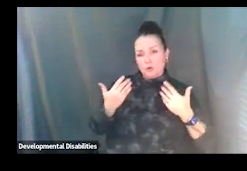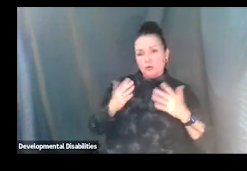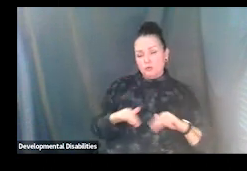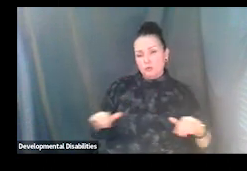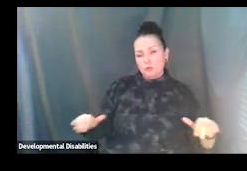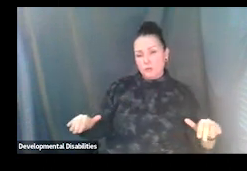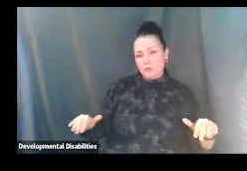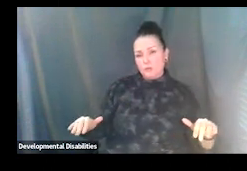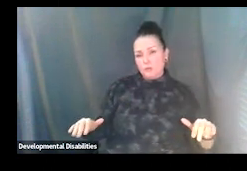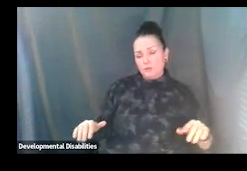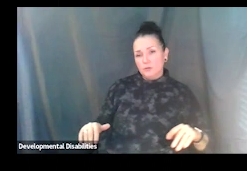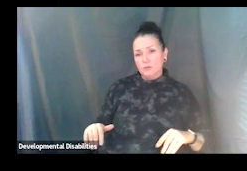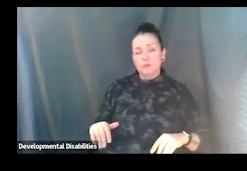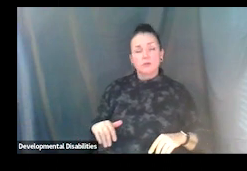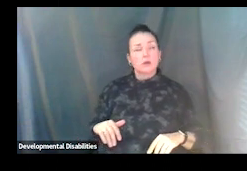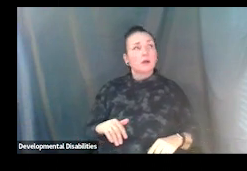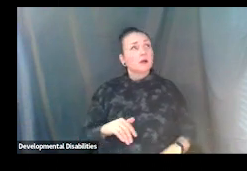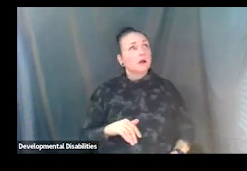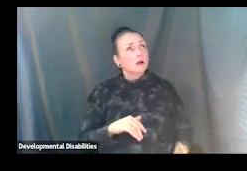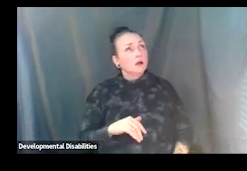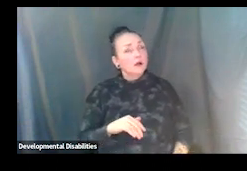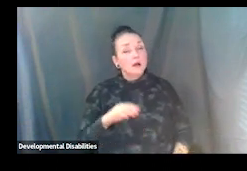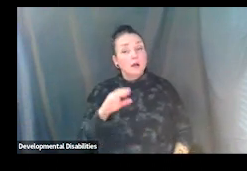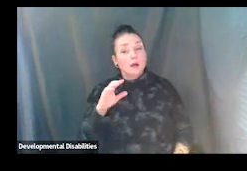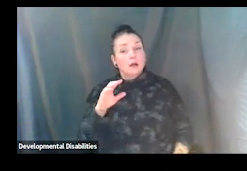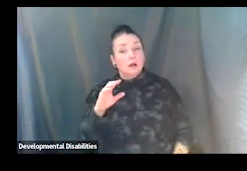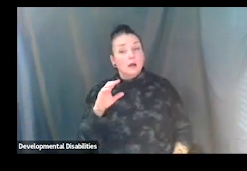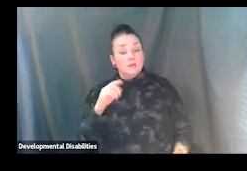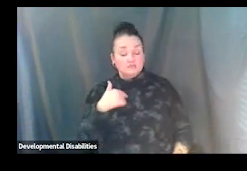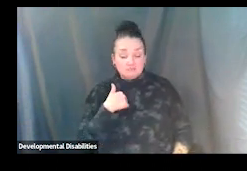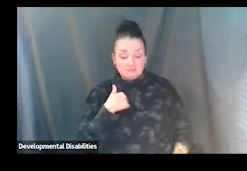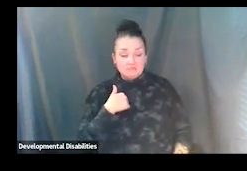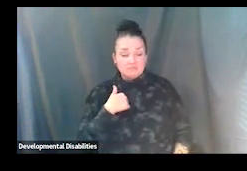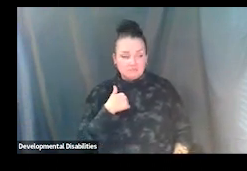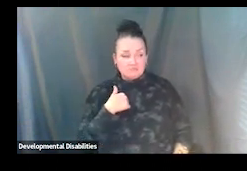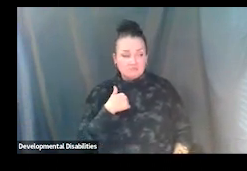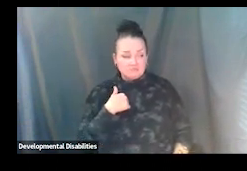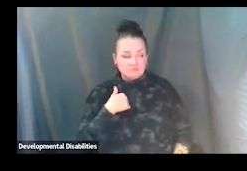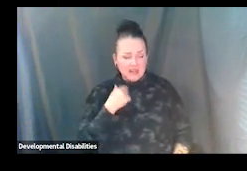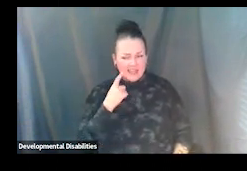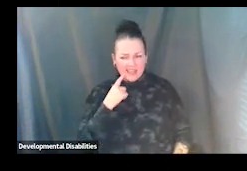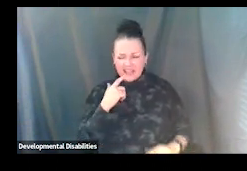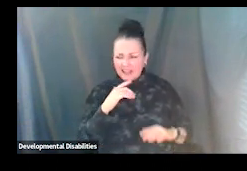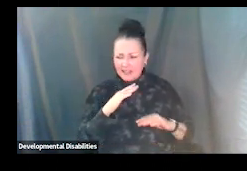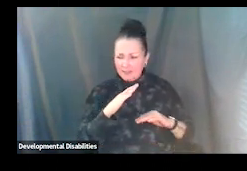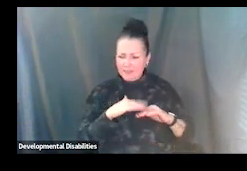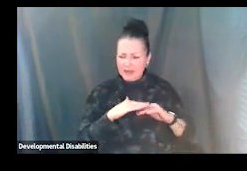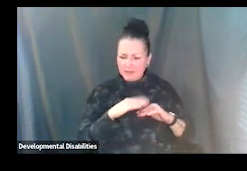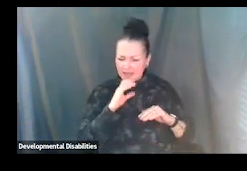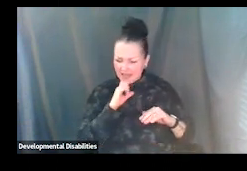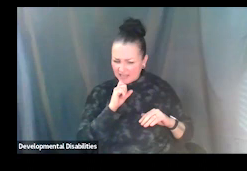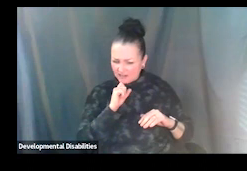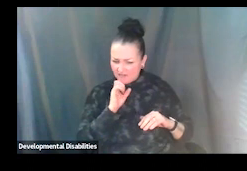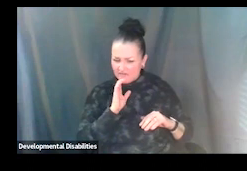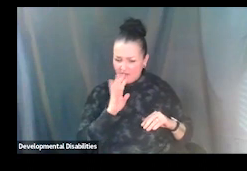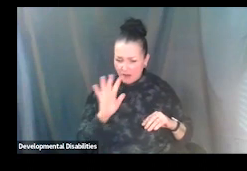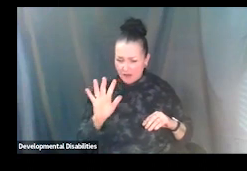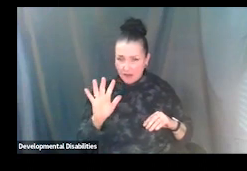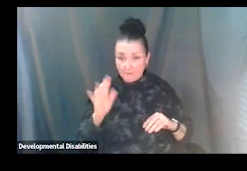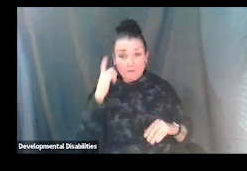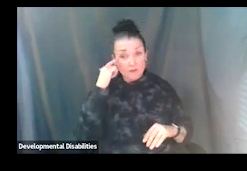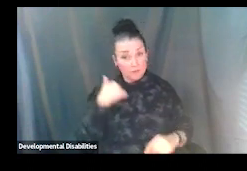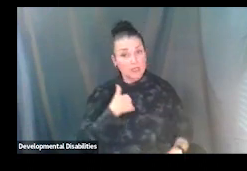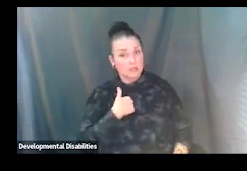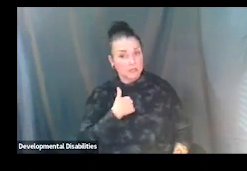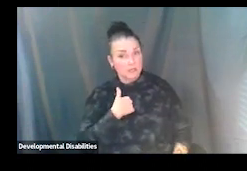I've used, in terms of ADHD, I think my minimum has been about 5, and that's usually been